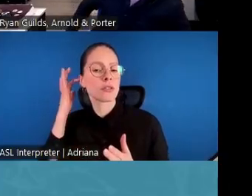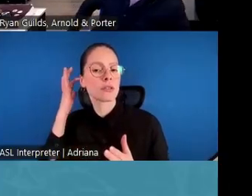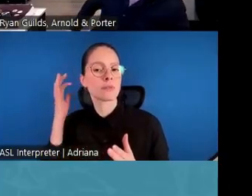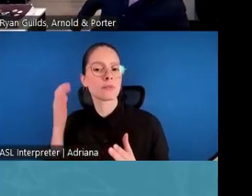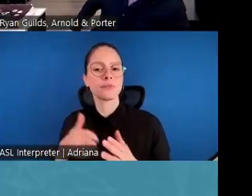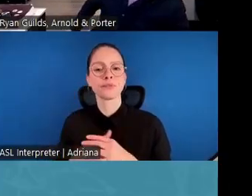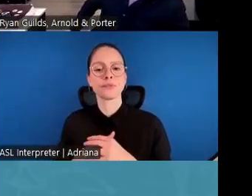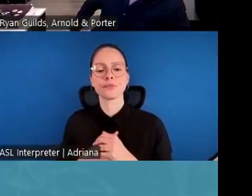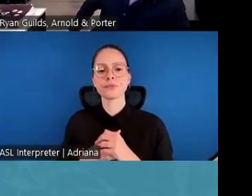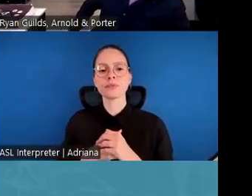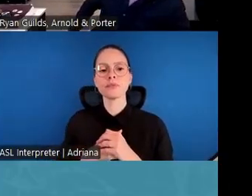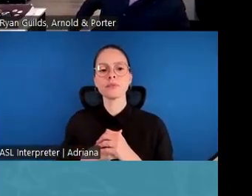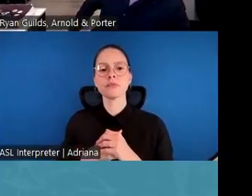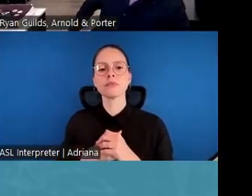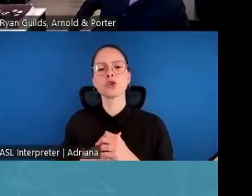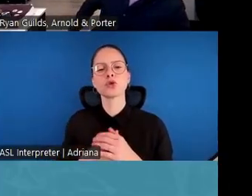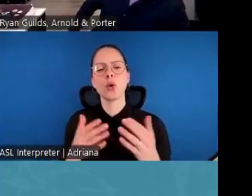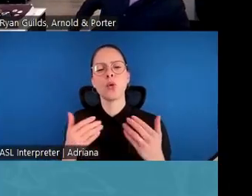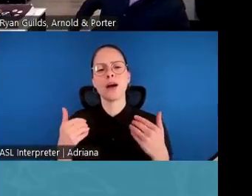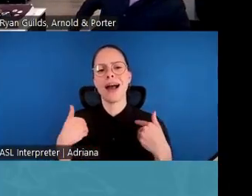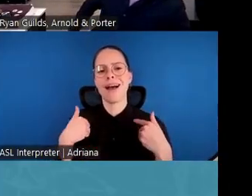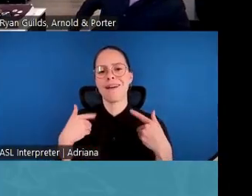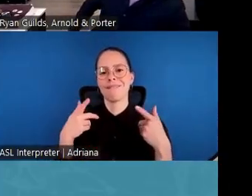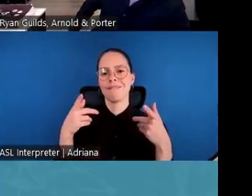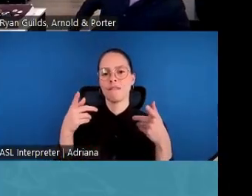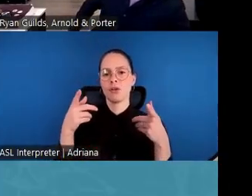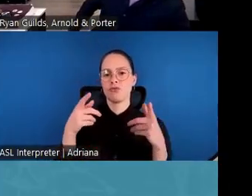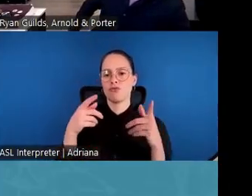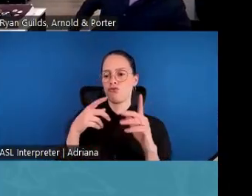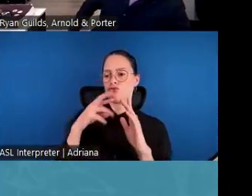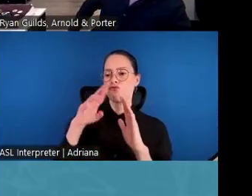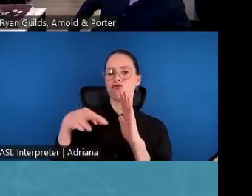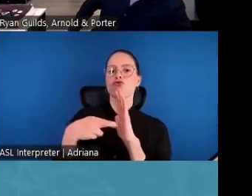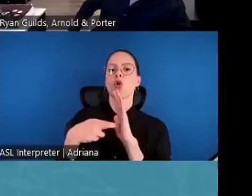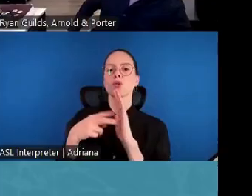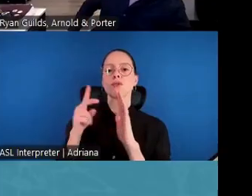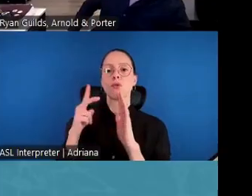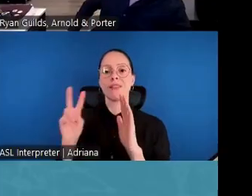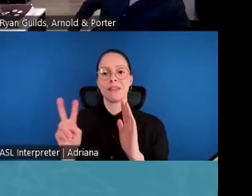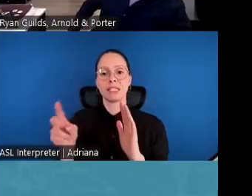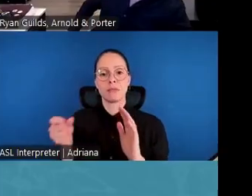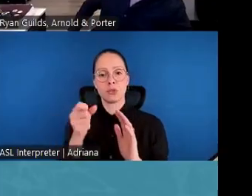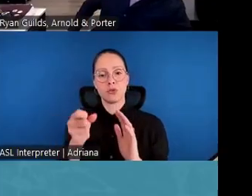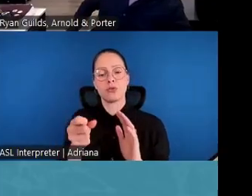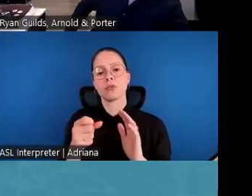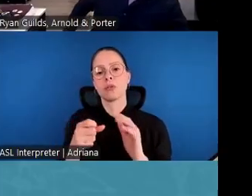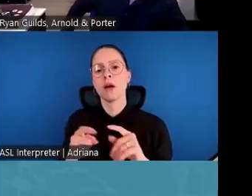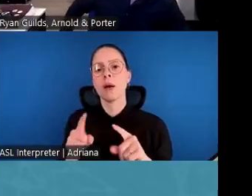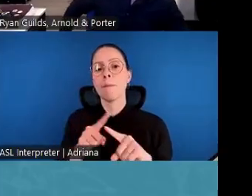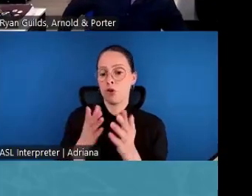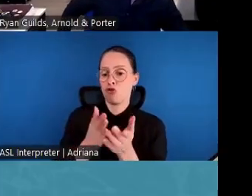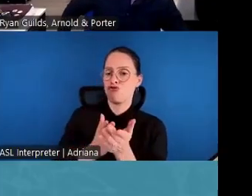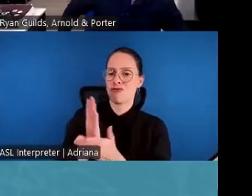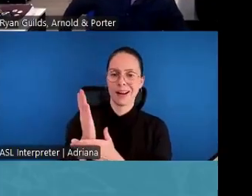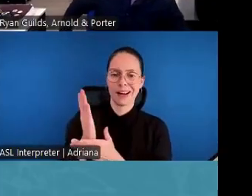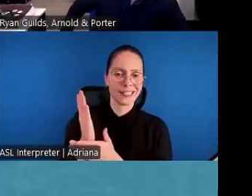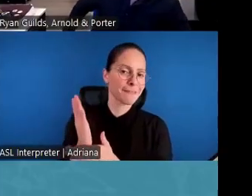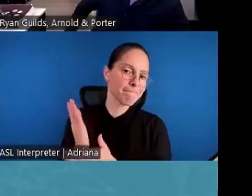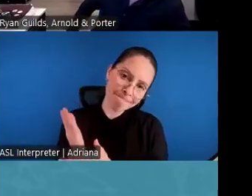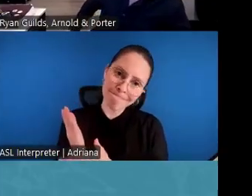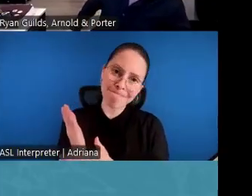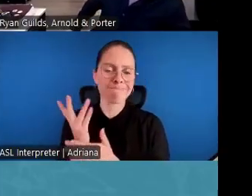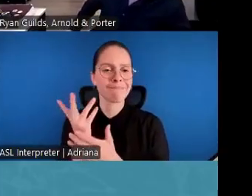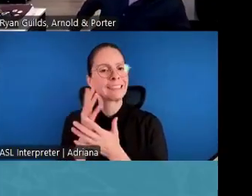administrative boards. So there are definitely roles for a victim in that space. The rights themselves are very amorphous and all over the place